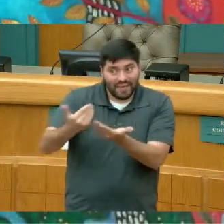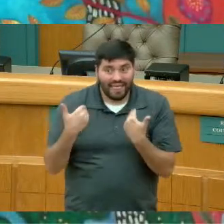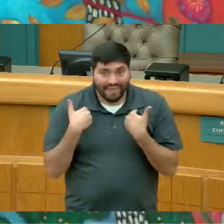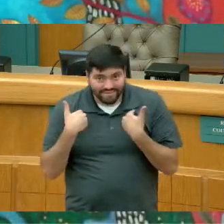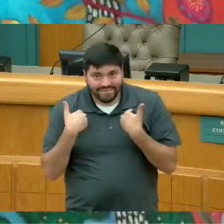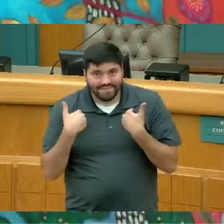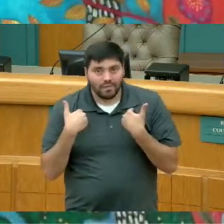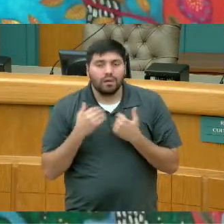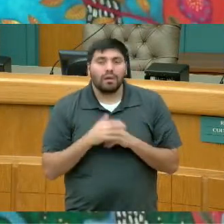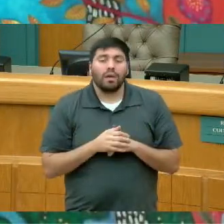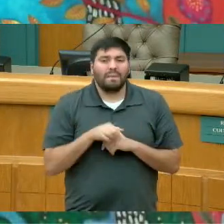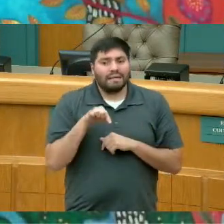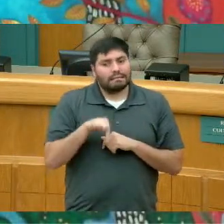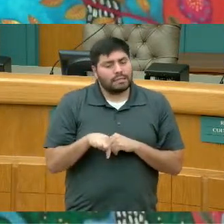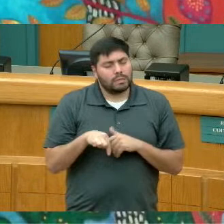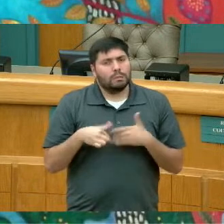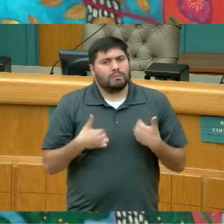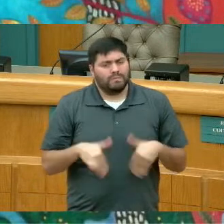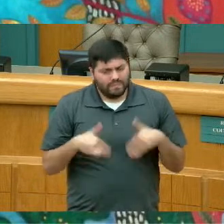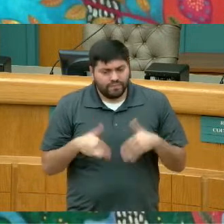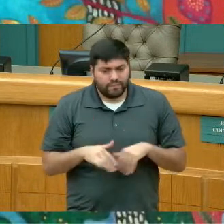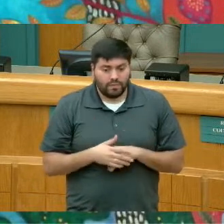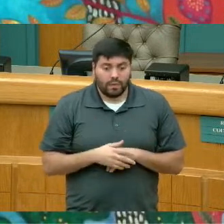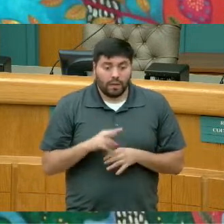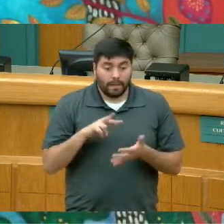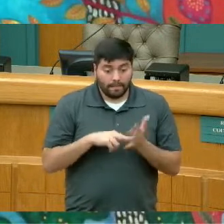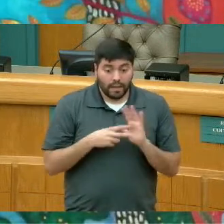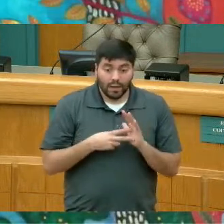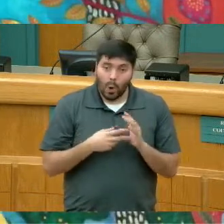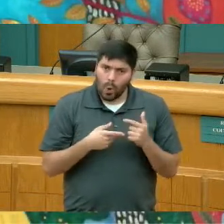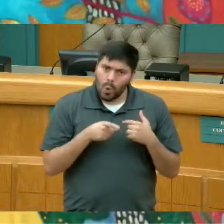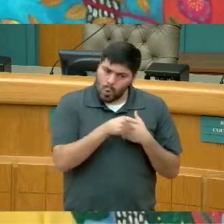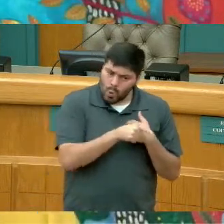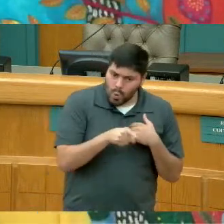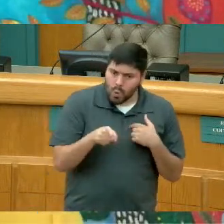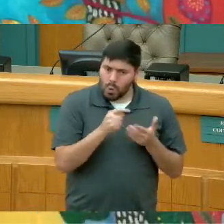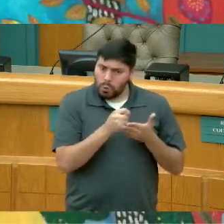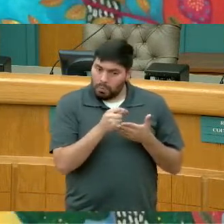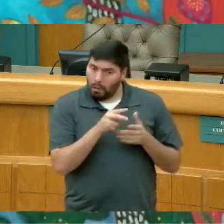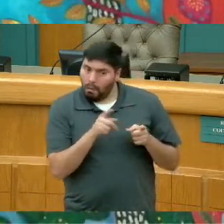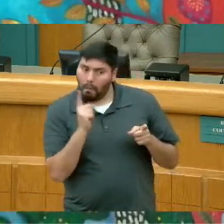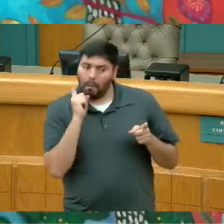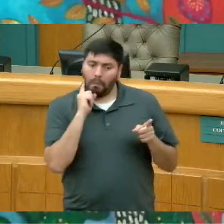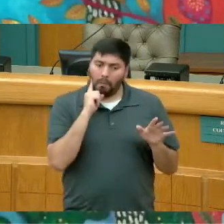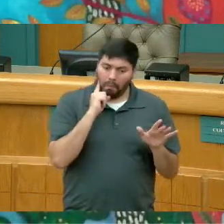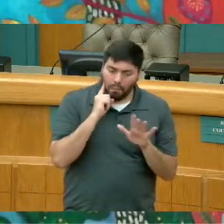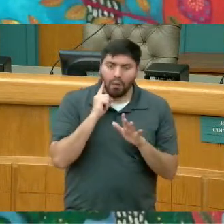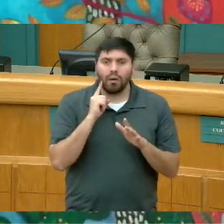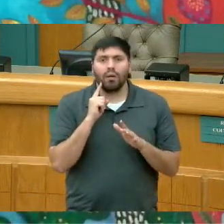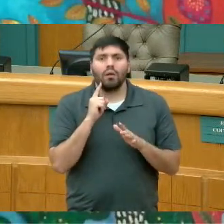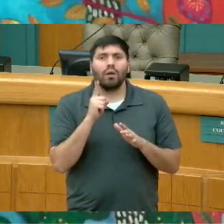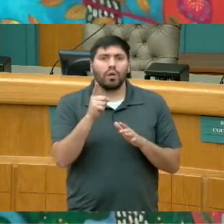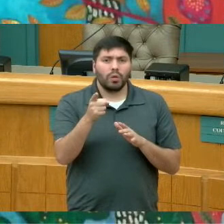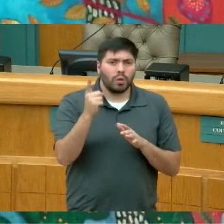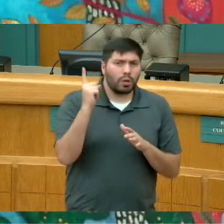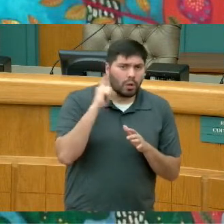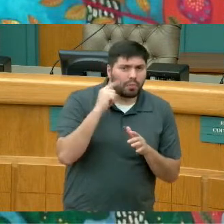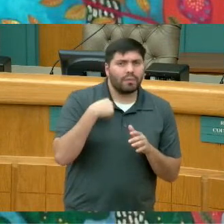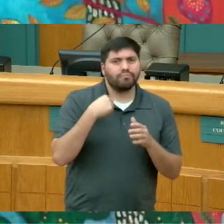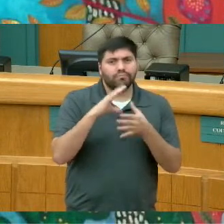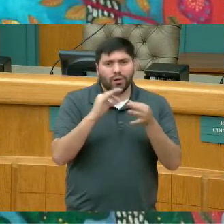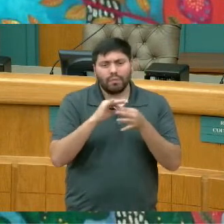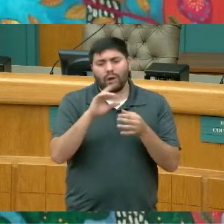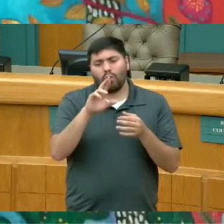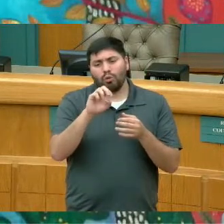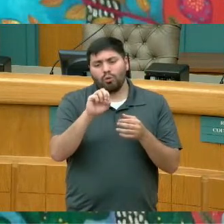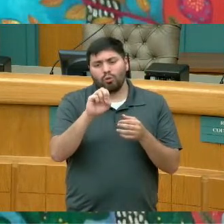things that really kind of drives everybody crazy, is that we have some promising treatments. And you've heard me talk about the drug